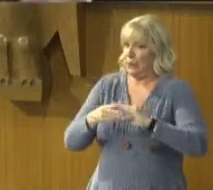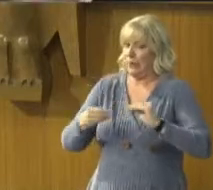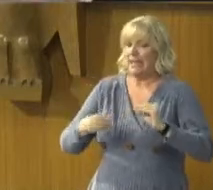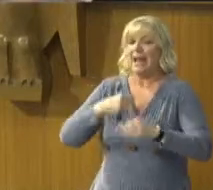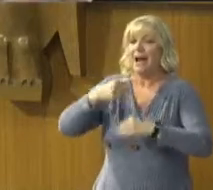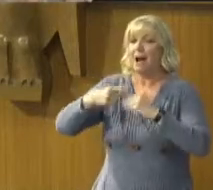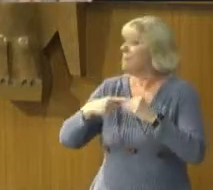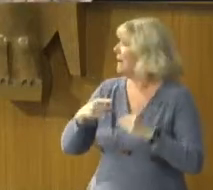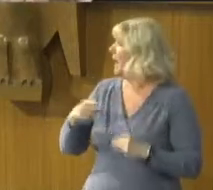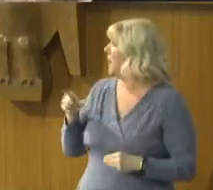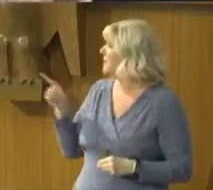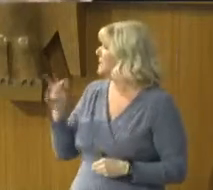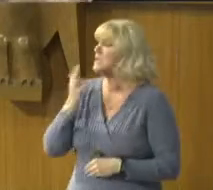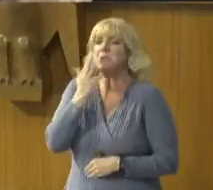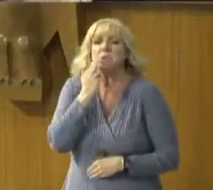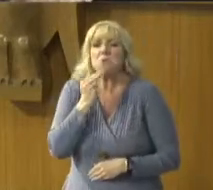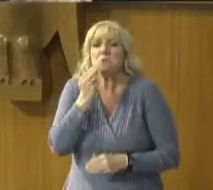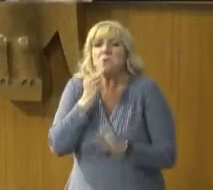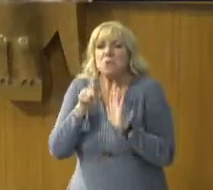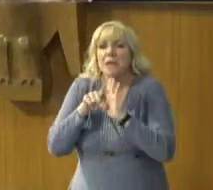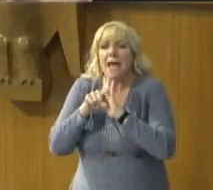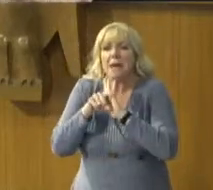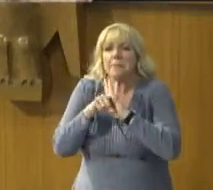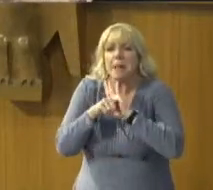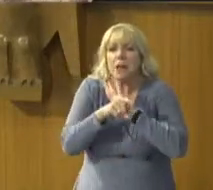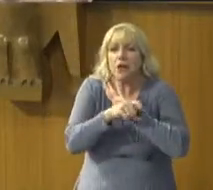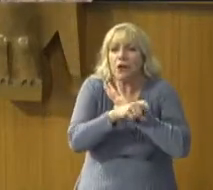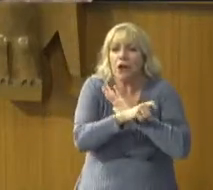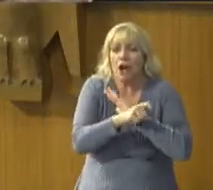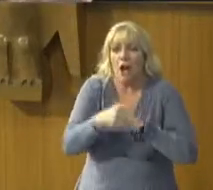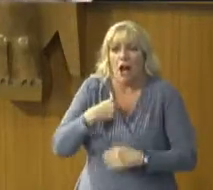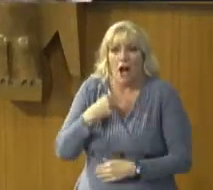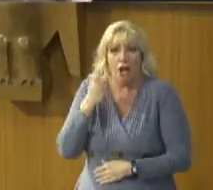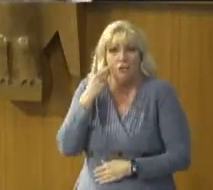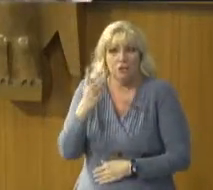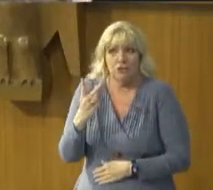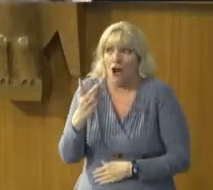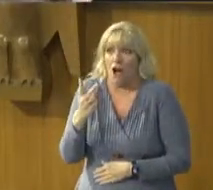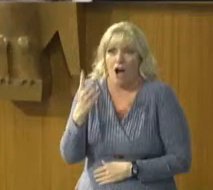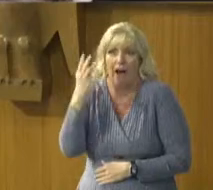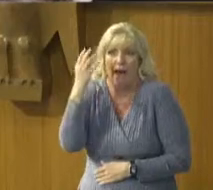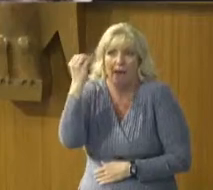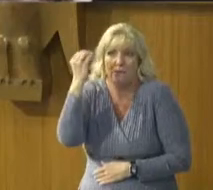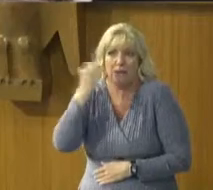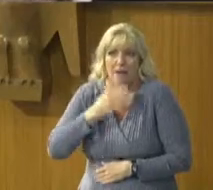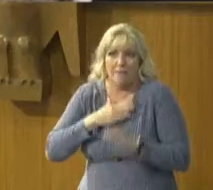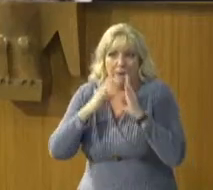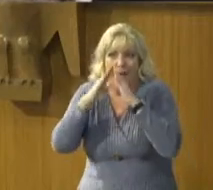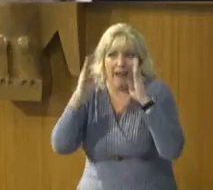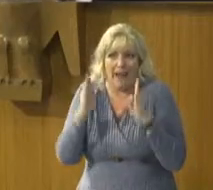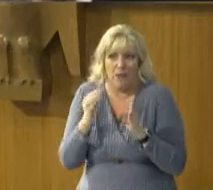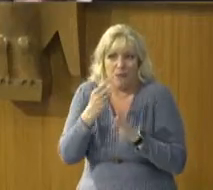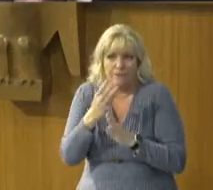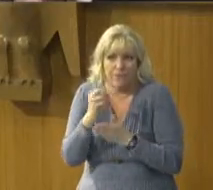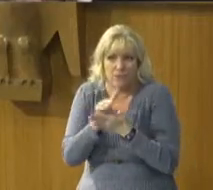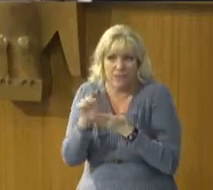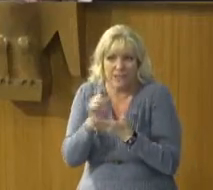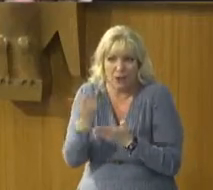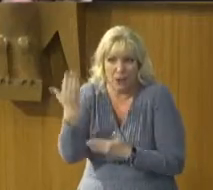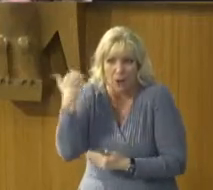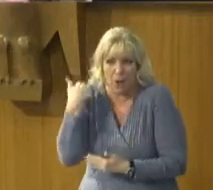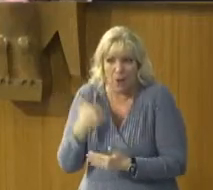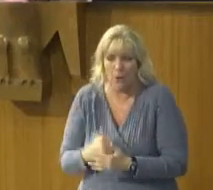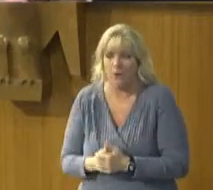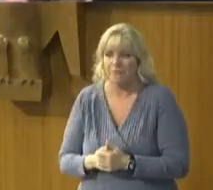this cute little caterpillar that I saw outside of my house a few weeks ago. I called